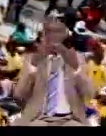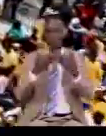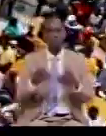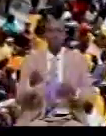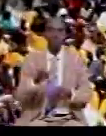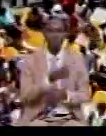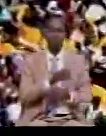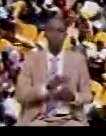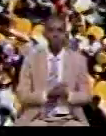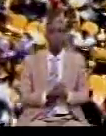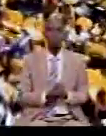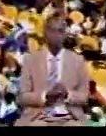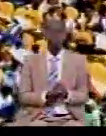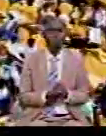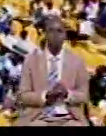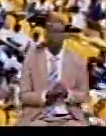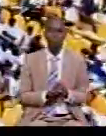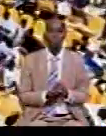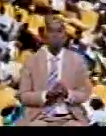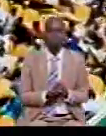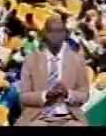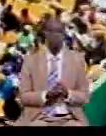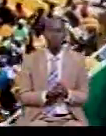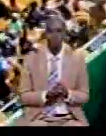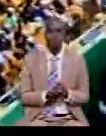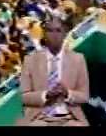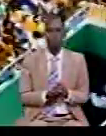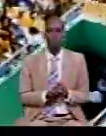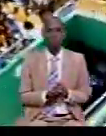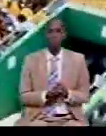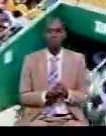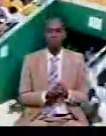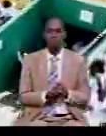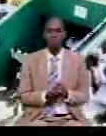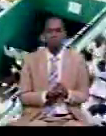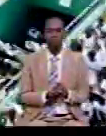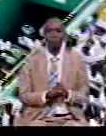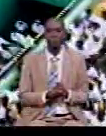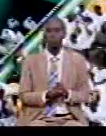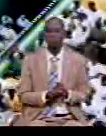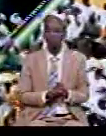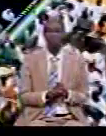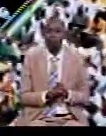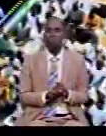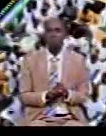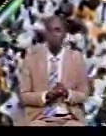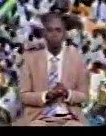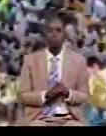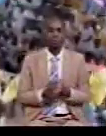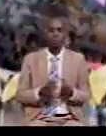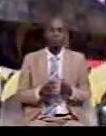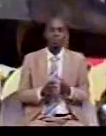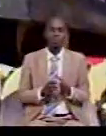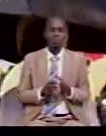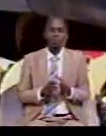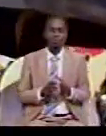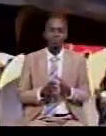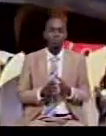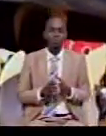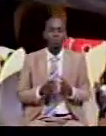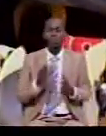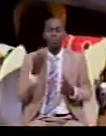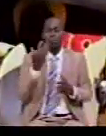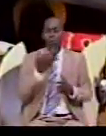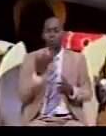That was really awesome. That was, you know, Gideon, something about spoken words that I really love. I believe they speak to the soul till they calm you.